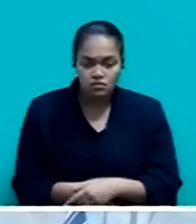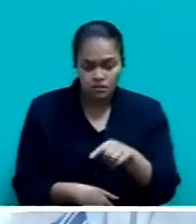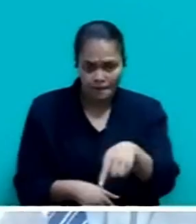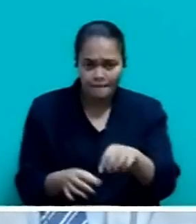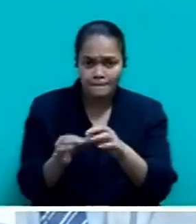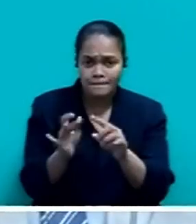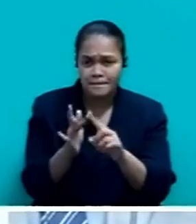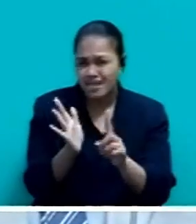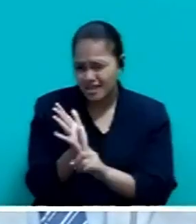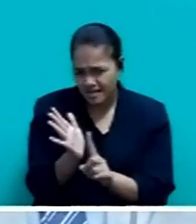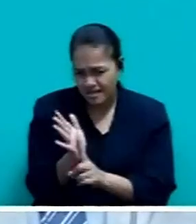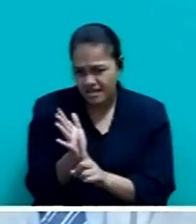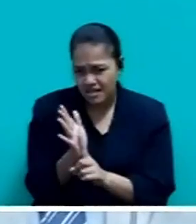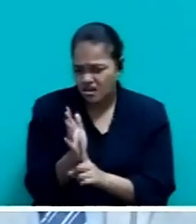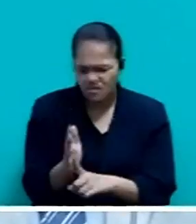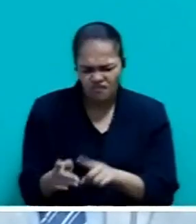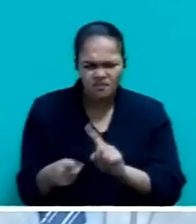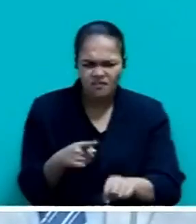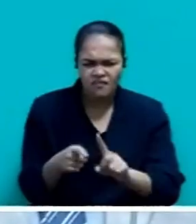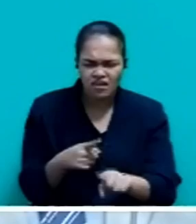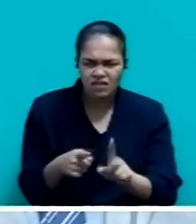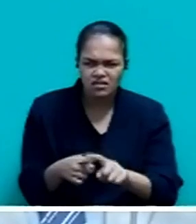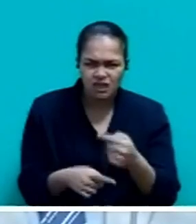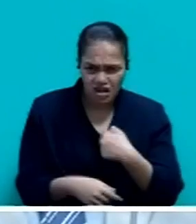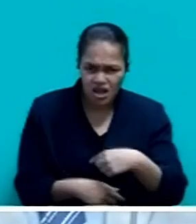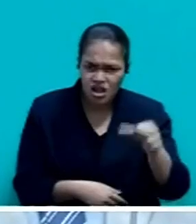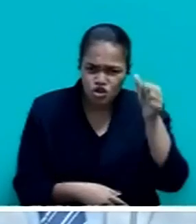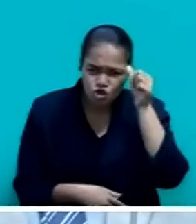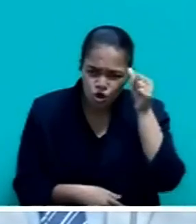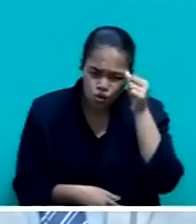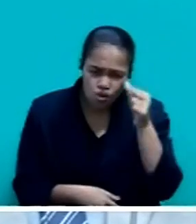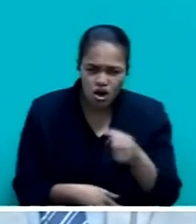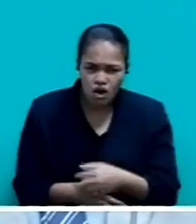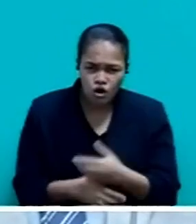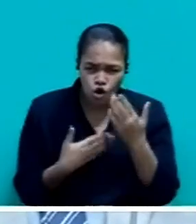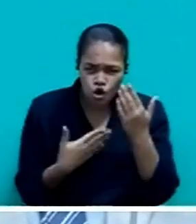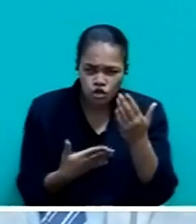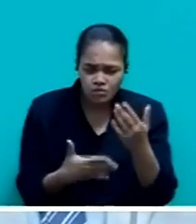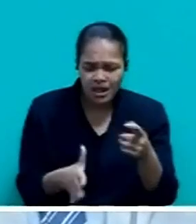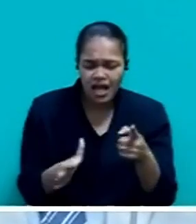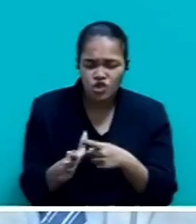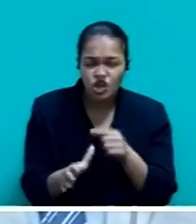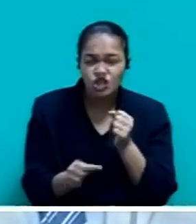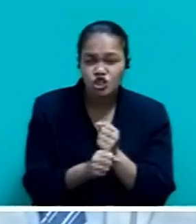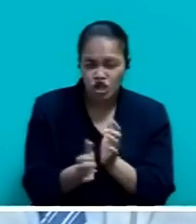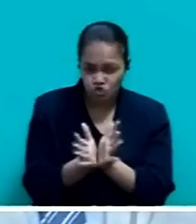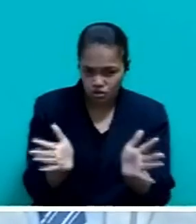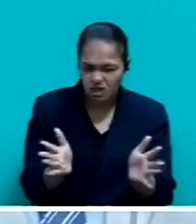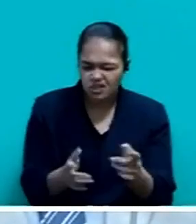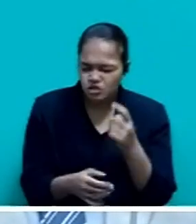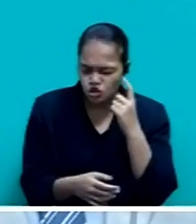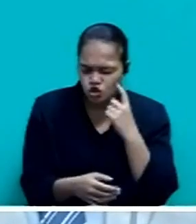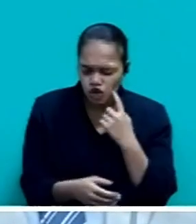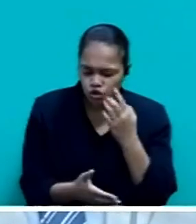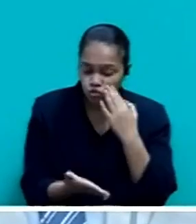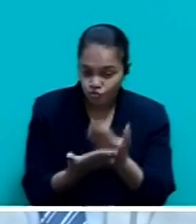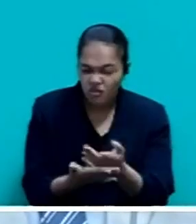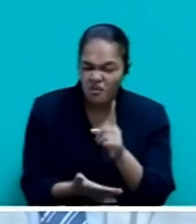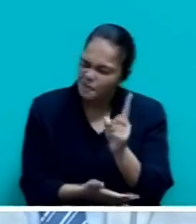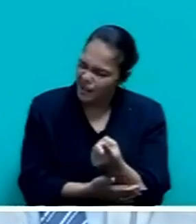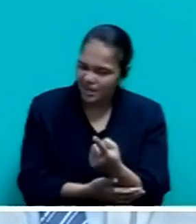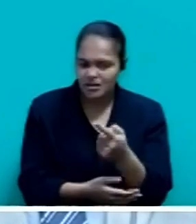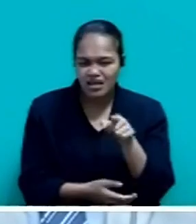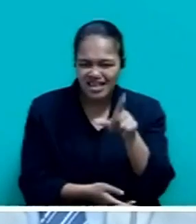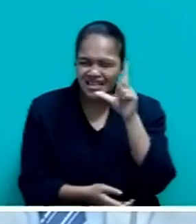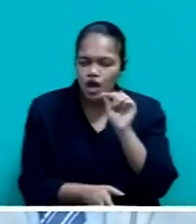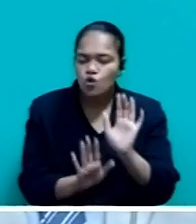come very fast. And I know the Honorable Attorney General, I think, is trying to prove a point here, but he can wait for the